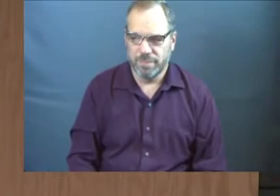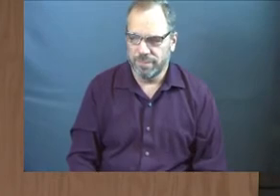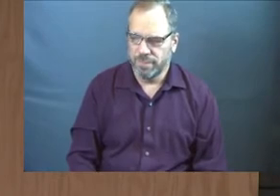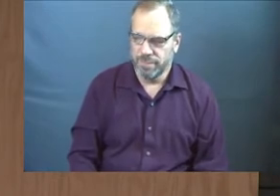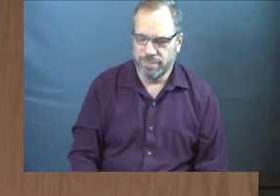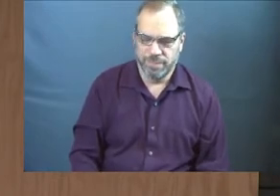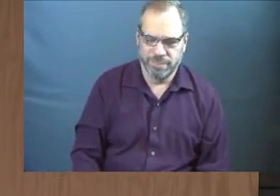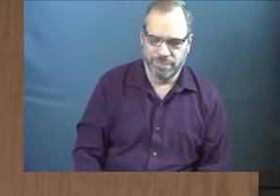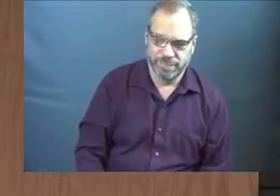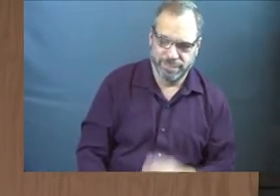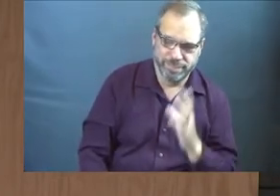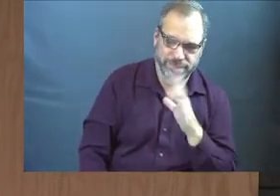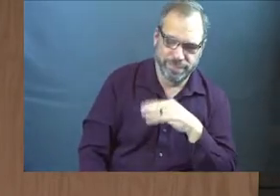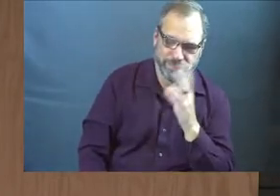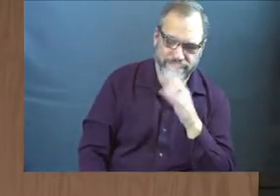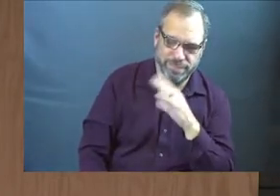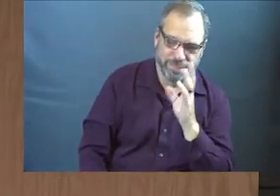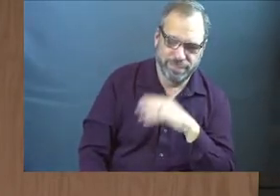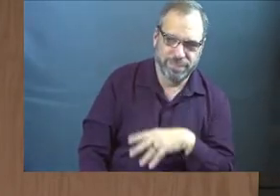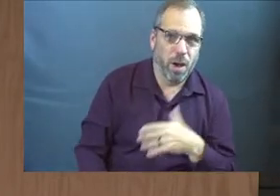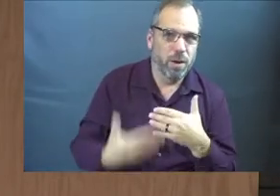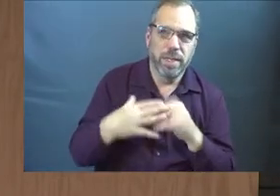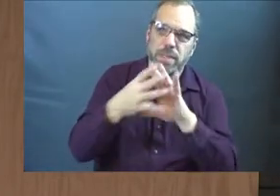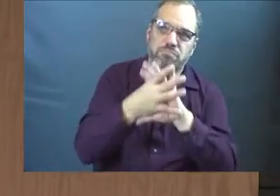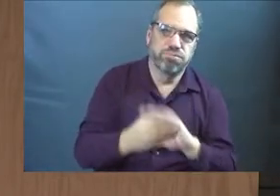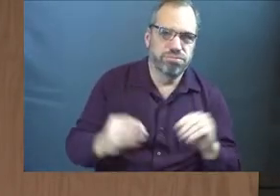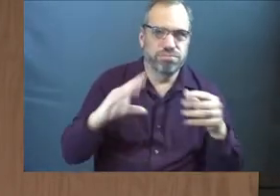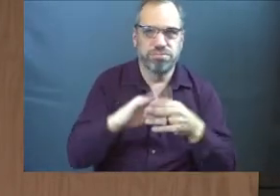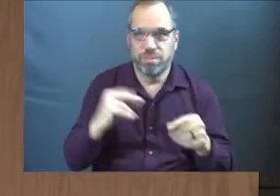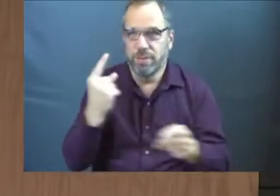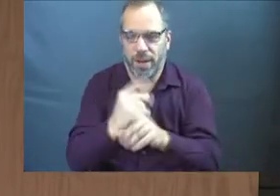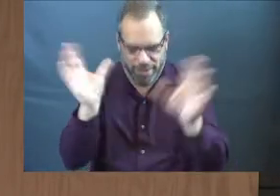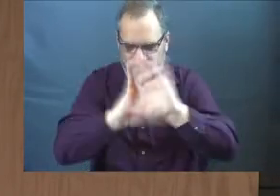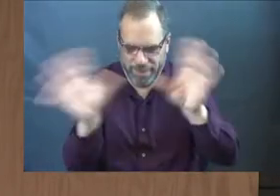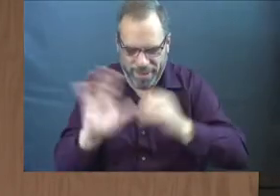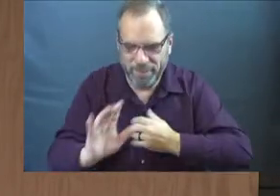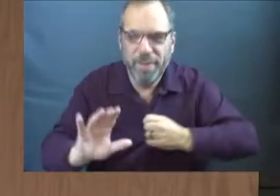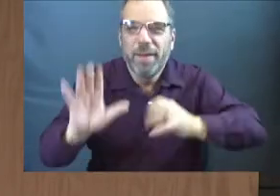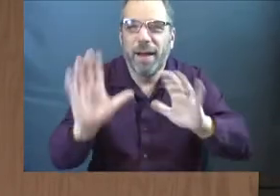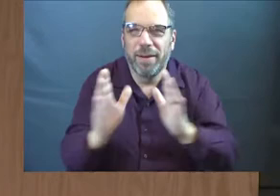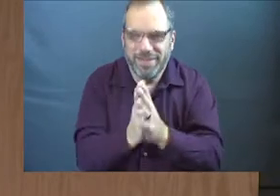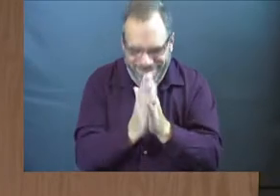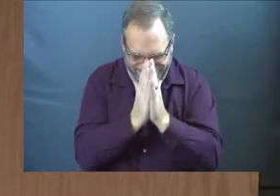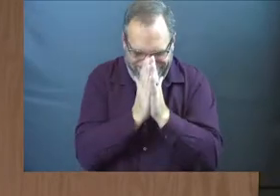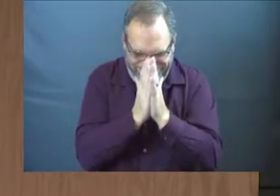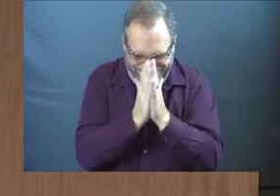Oh, gosh. It could go on and on, yes? Okay.